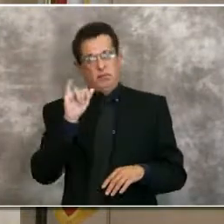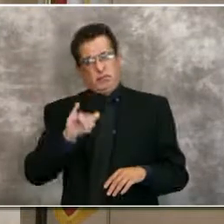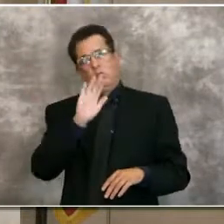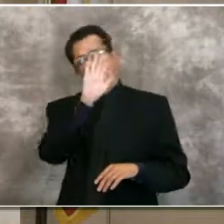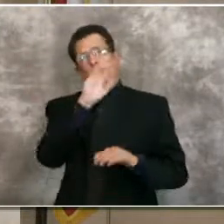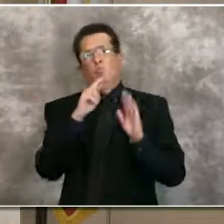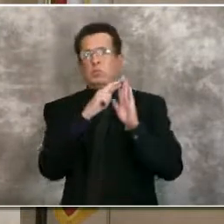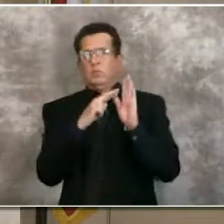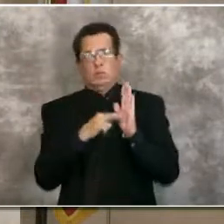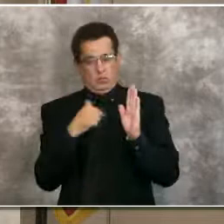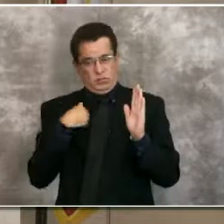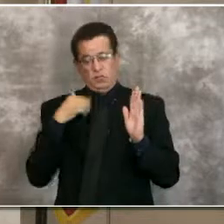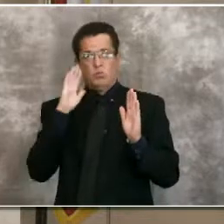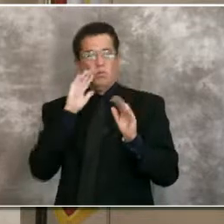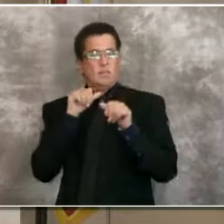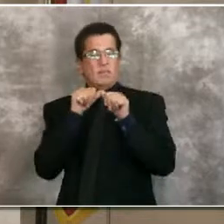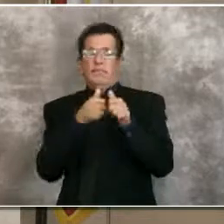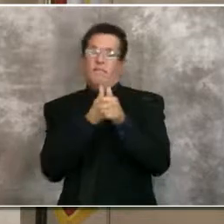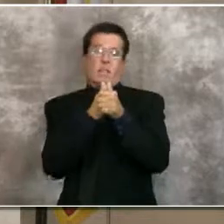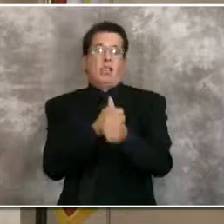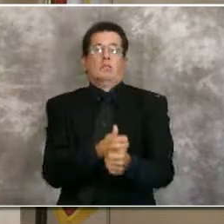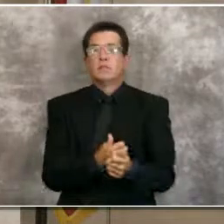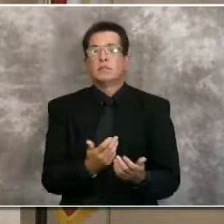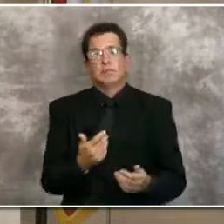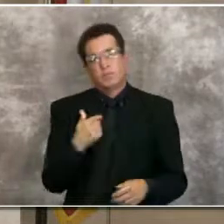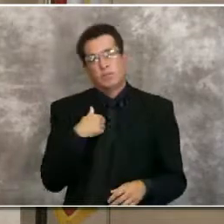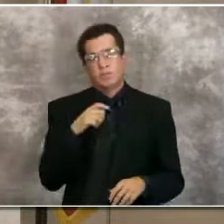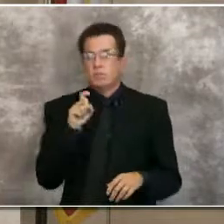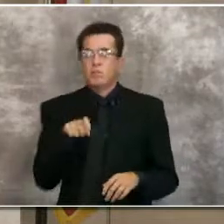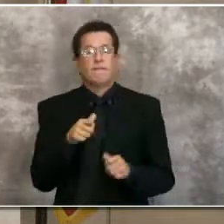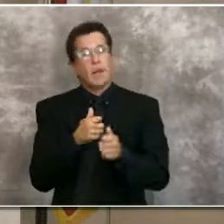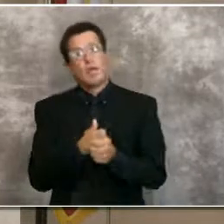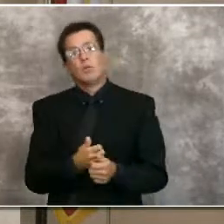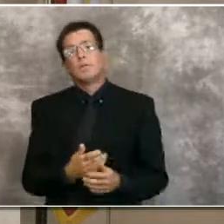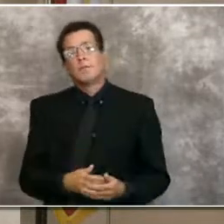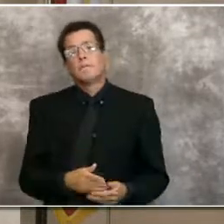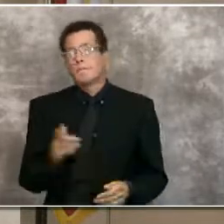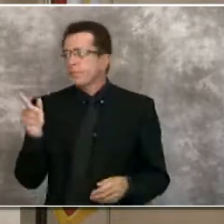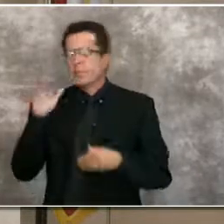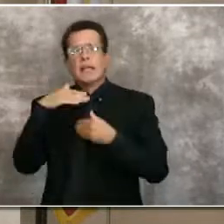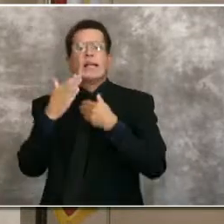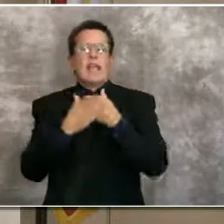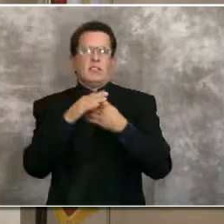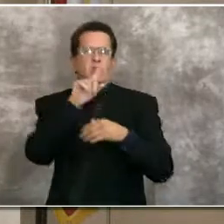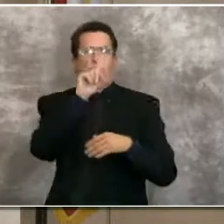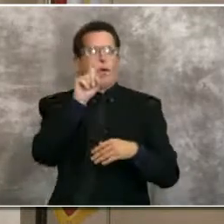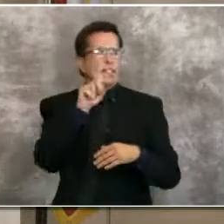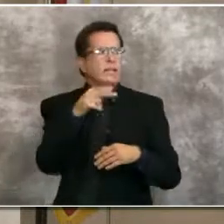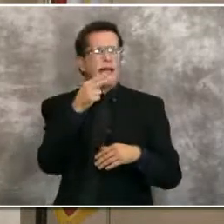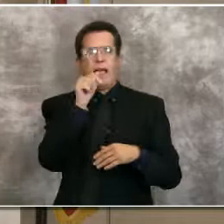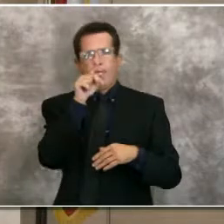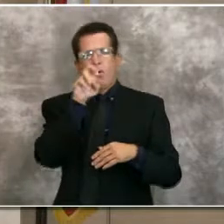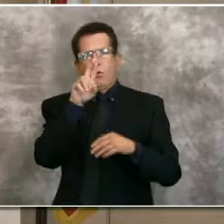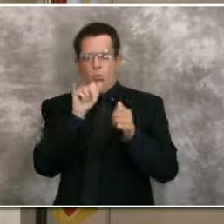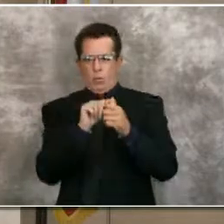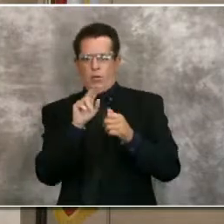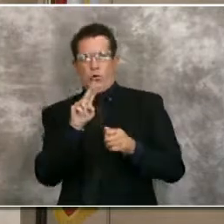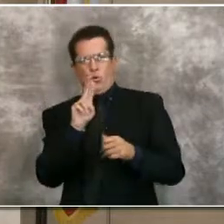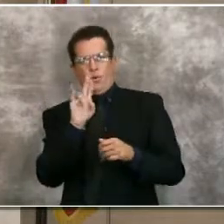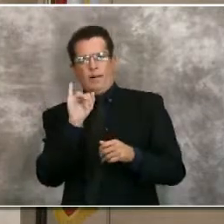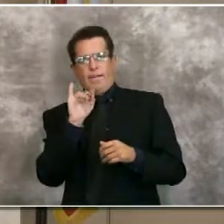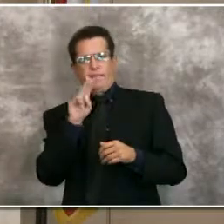restrictions, and we will continue to comply with that. Okay, this next question is from Heather with Univision San